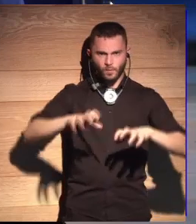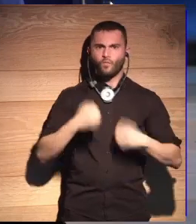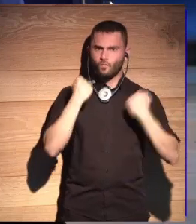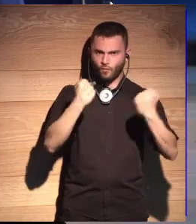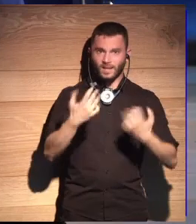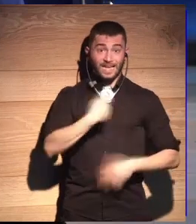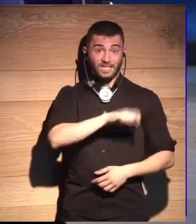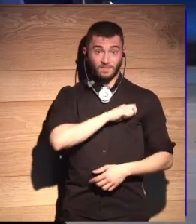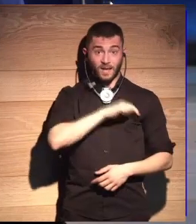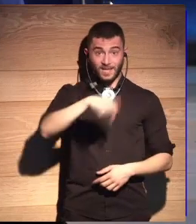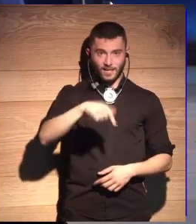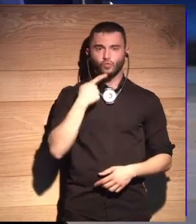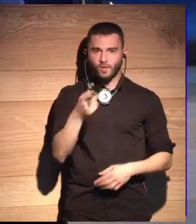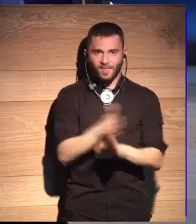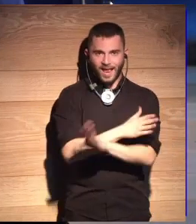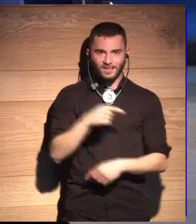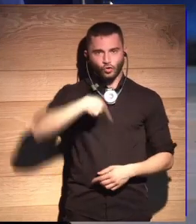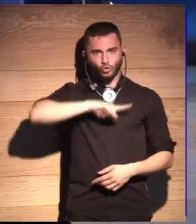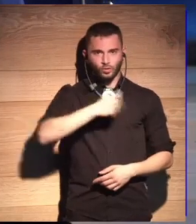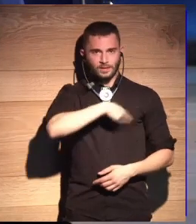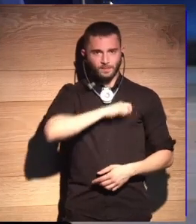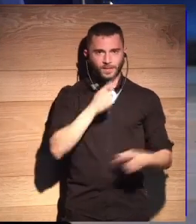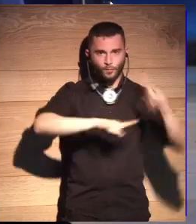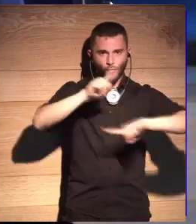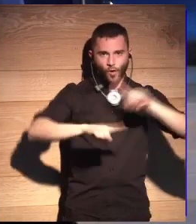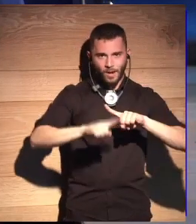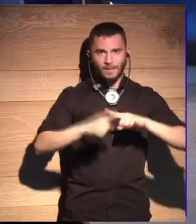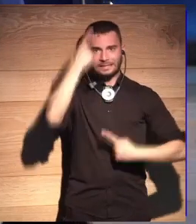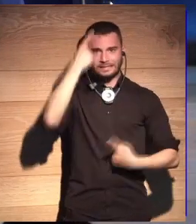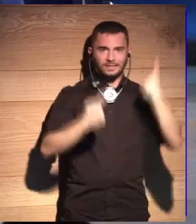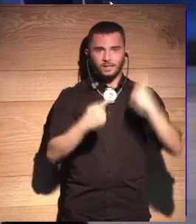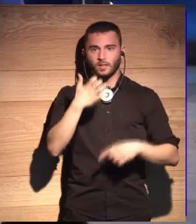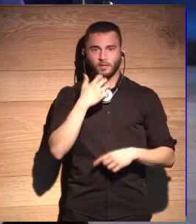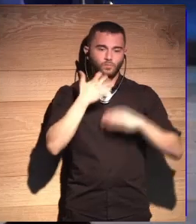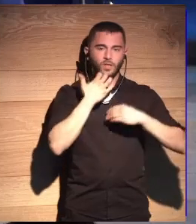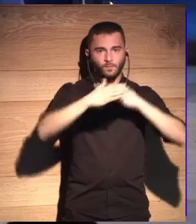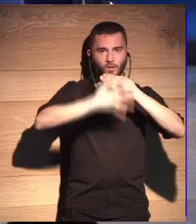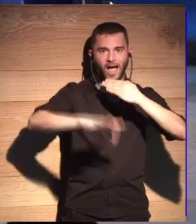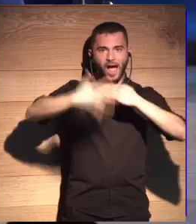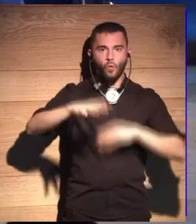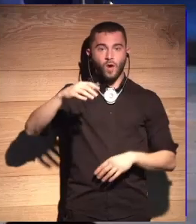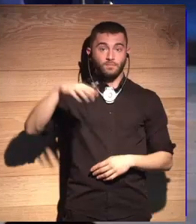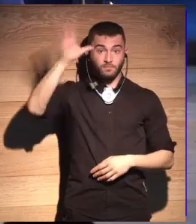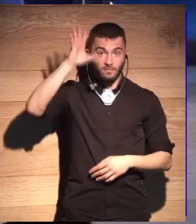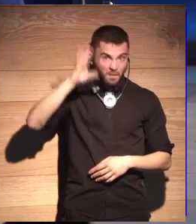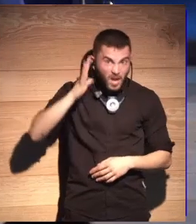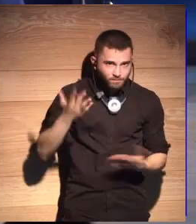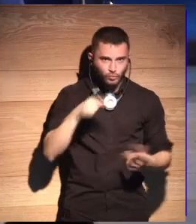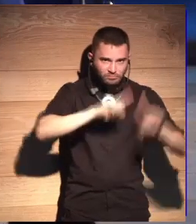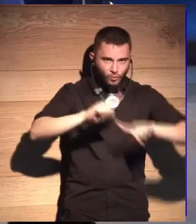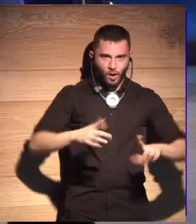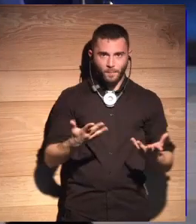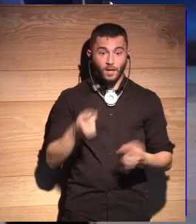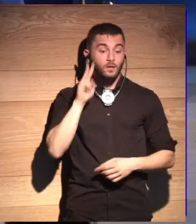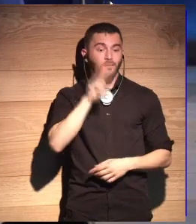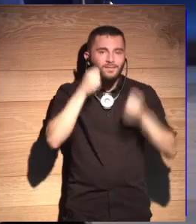Italy, where the anti-vaccine movement is really powerful, and here in Spain we were having problems with people drinking seawater,